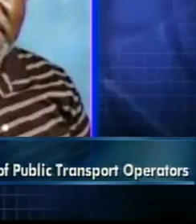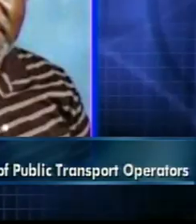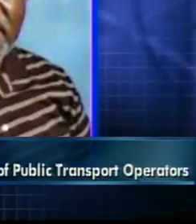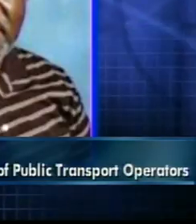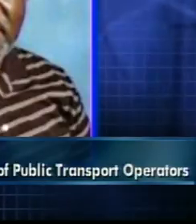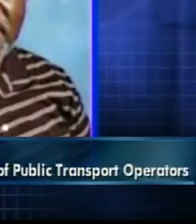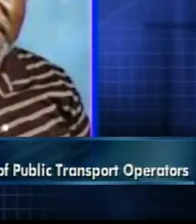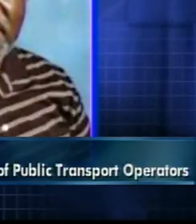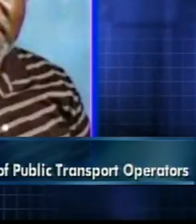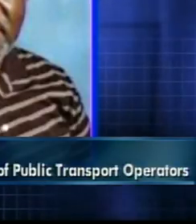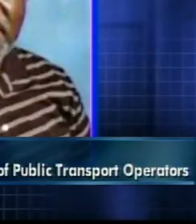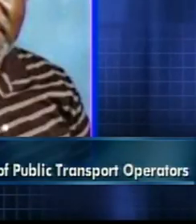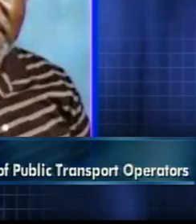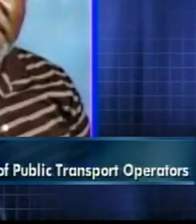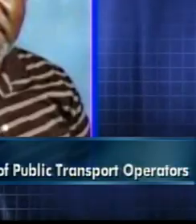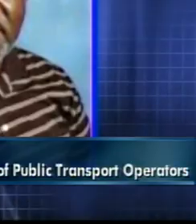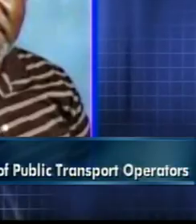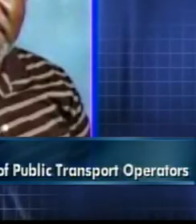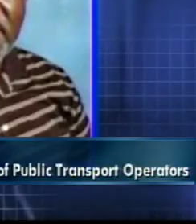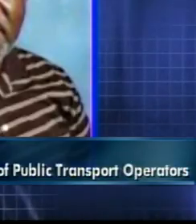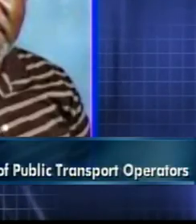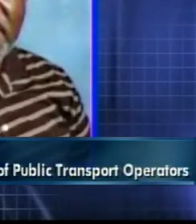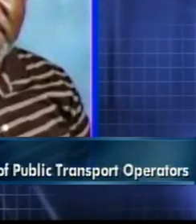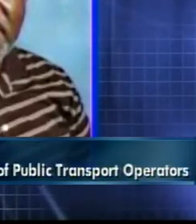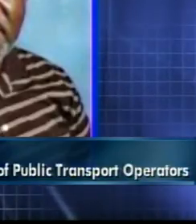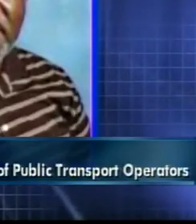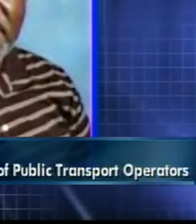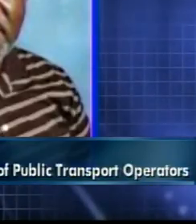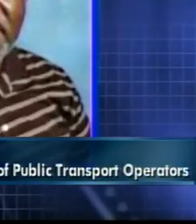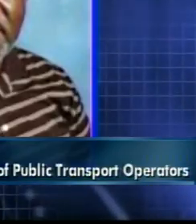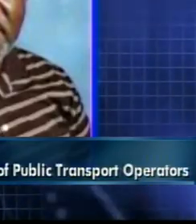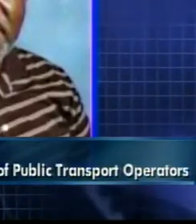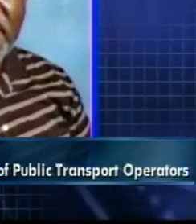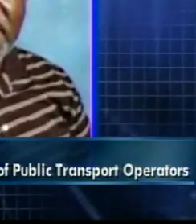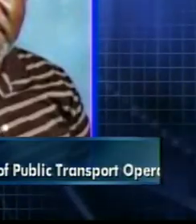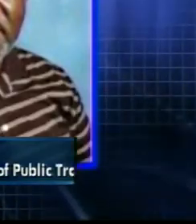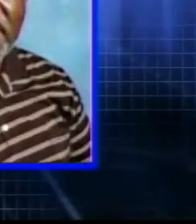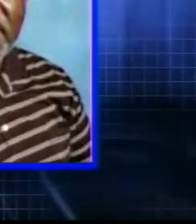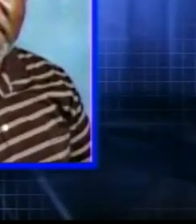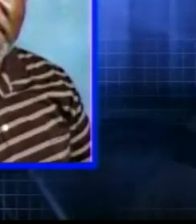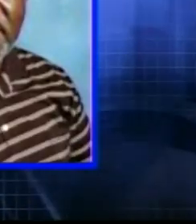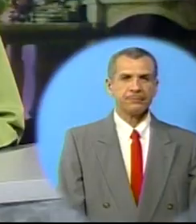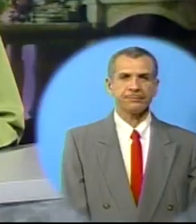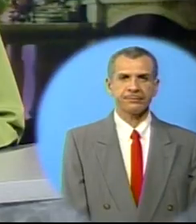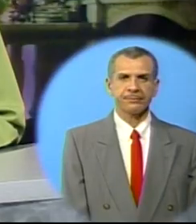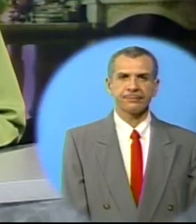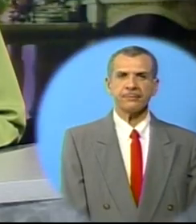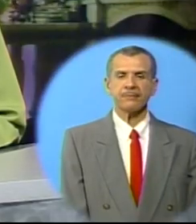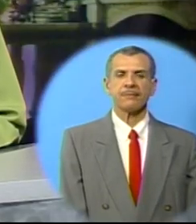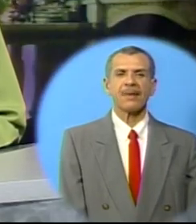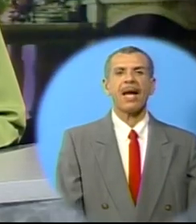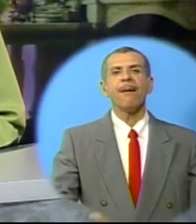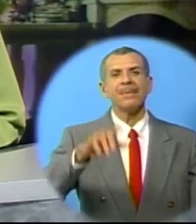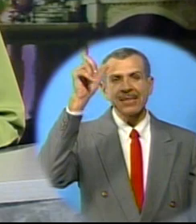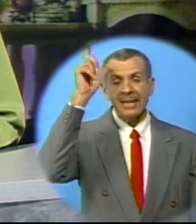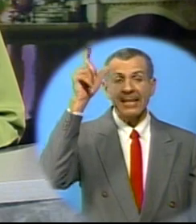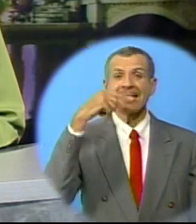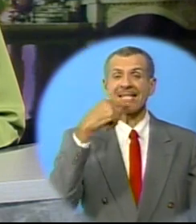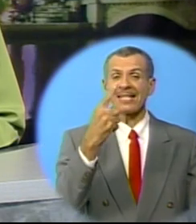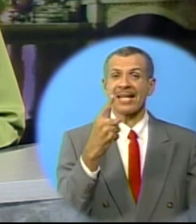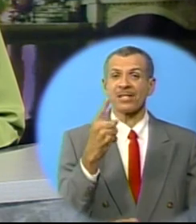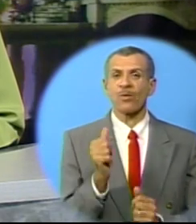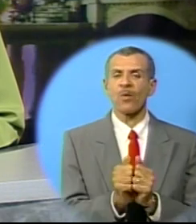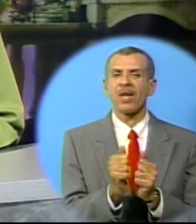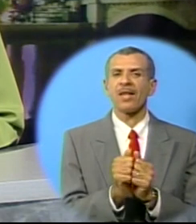within his rights to legislate it. And if it's legislated, it has our support. Mr. Lee says with